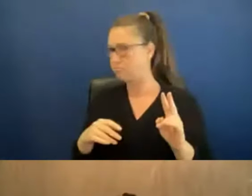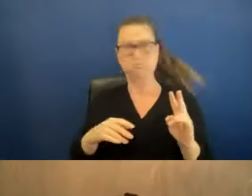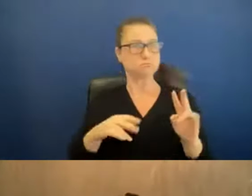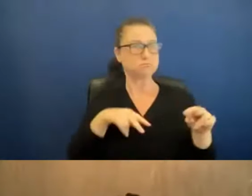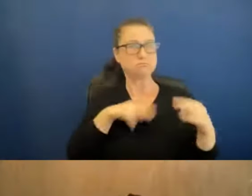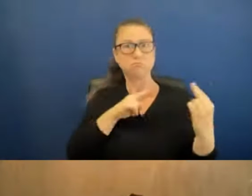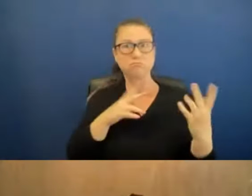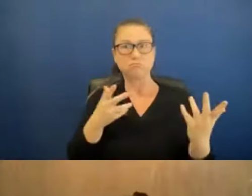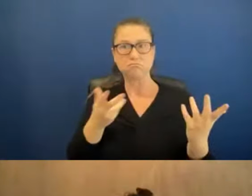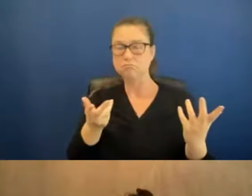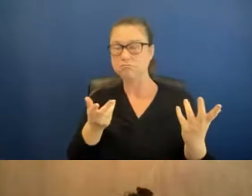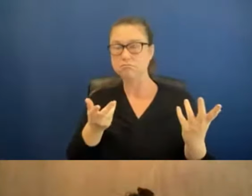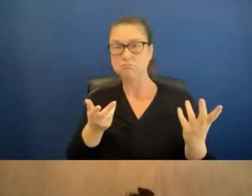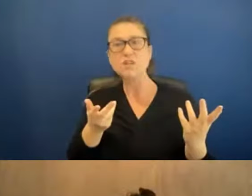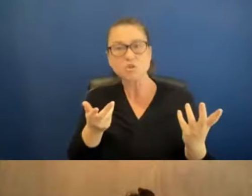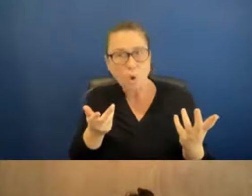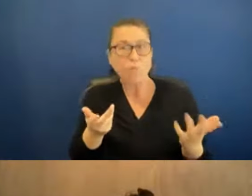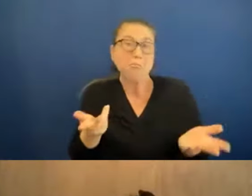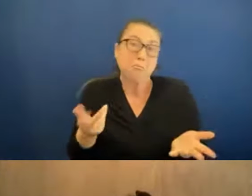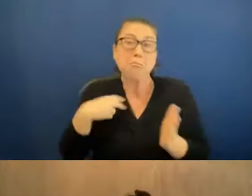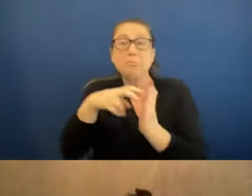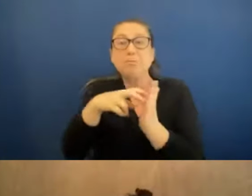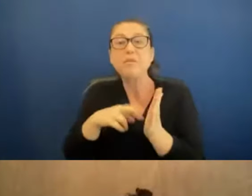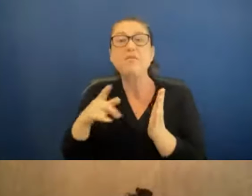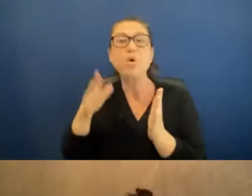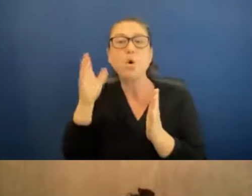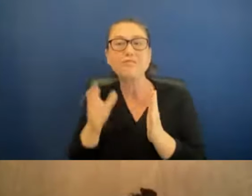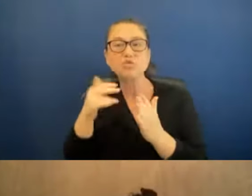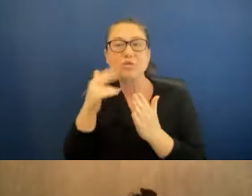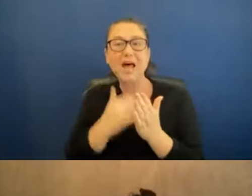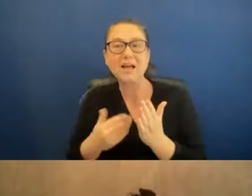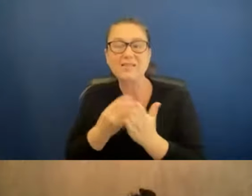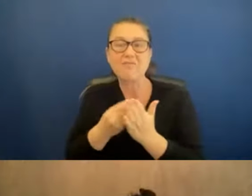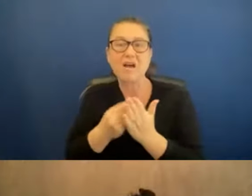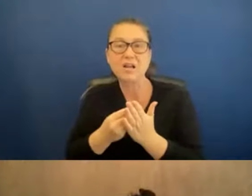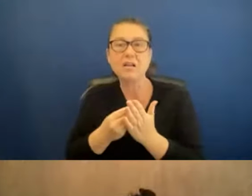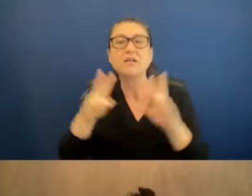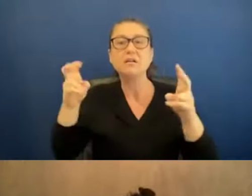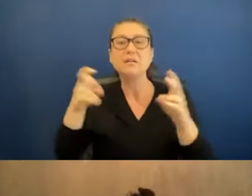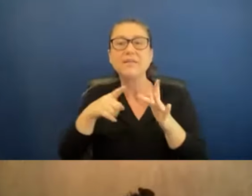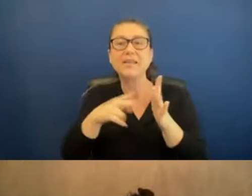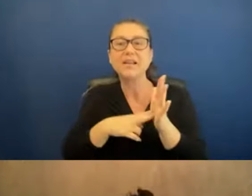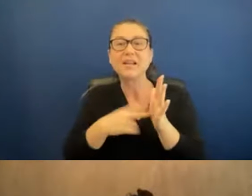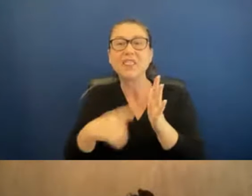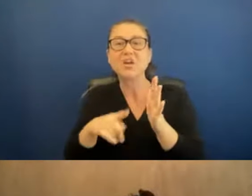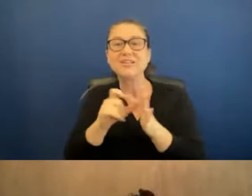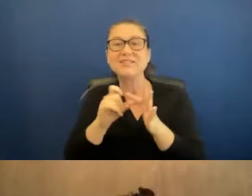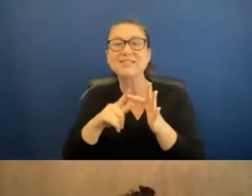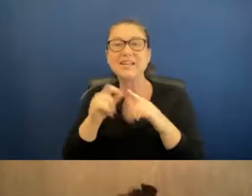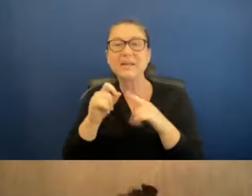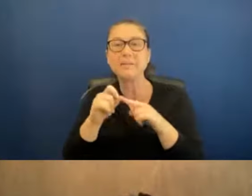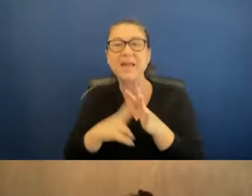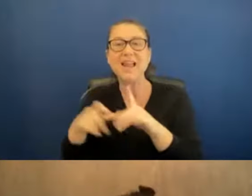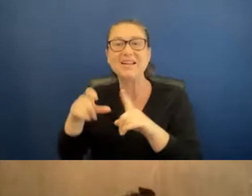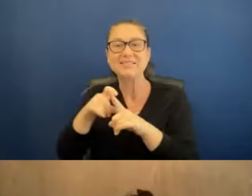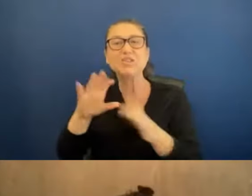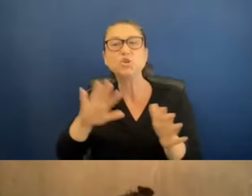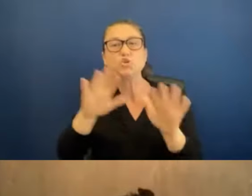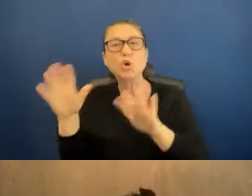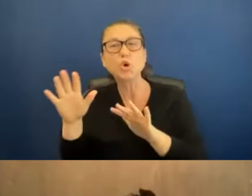And, uh, and so I applied for a regional arts fund grant we did in the deep end, which was a circus show that we spent,